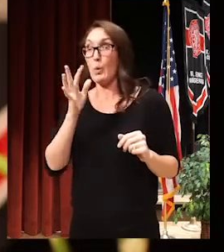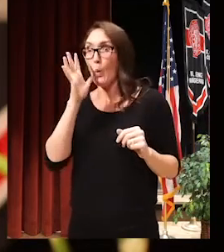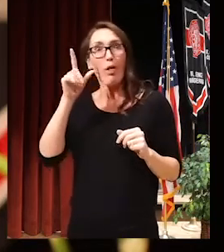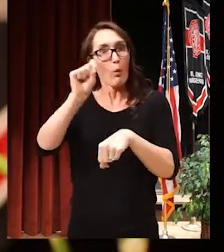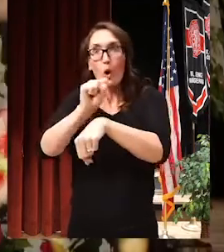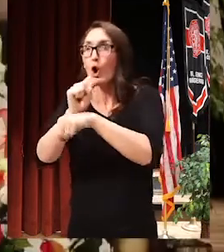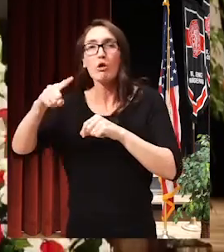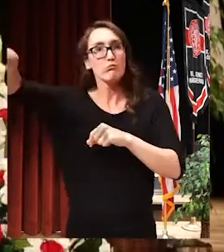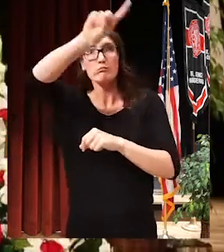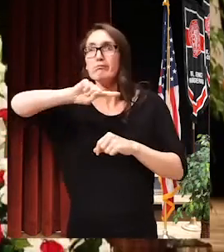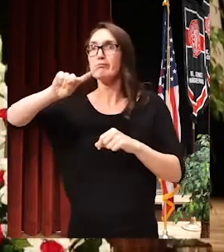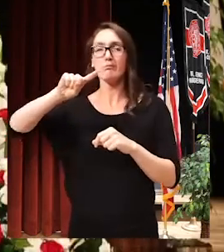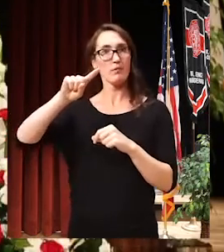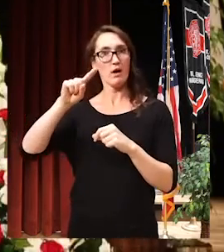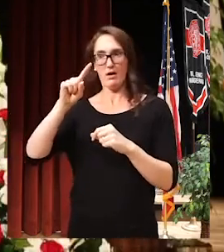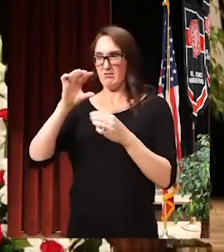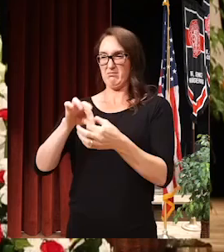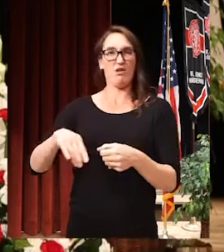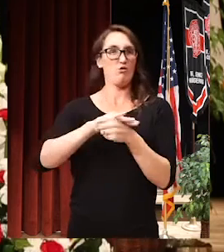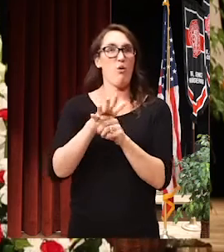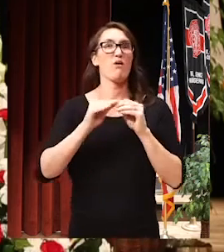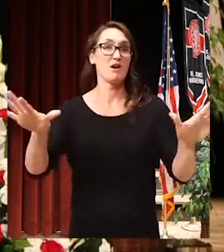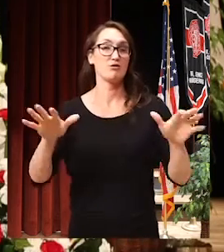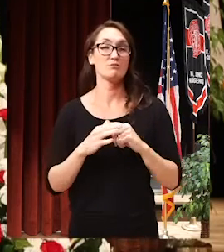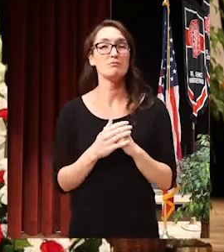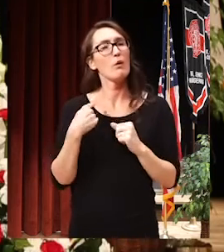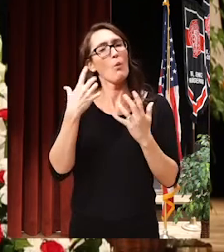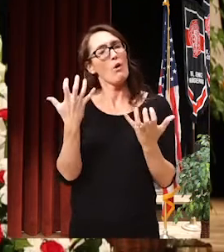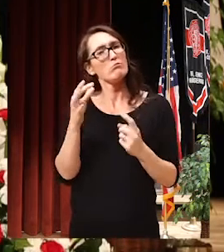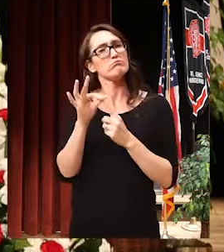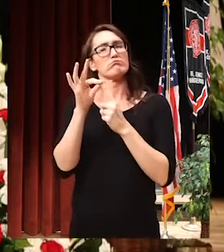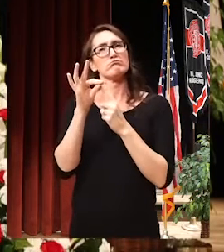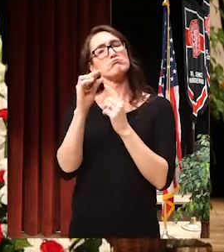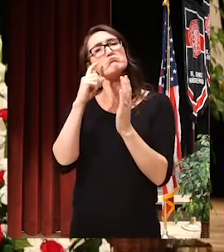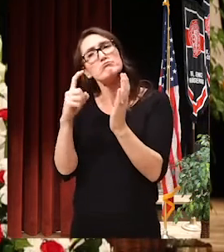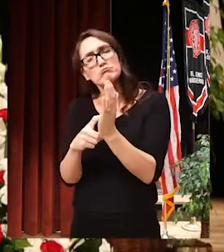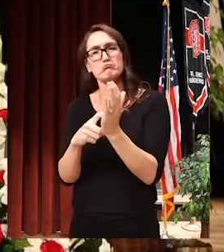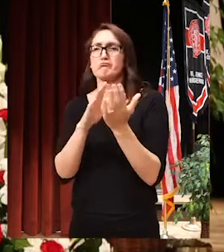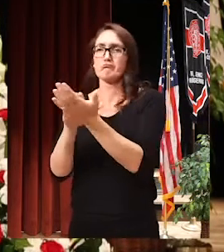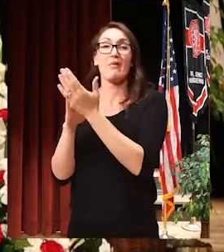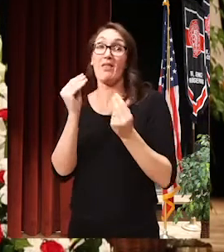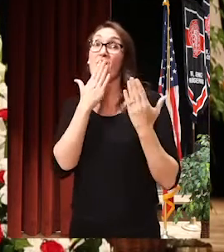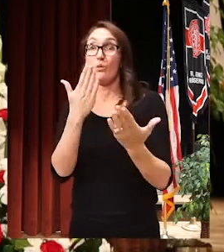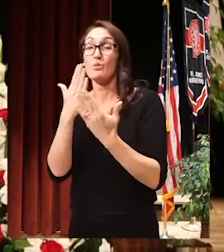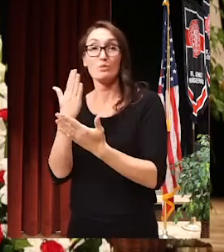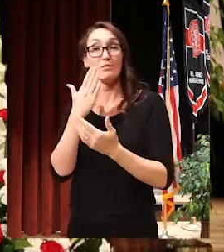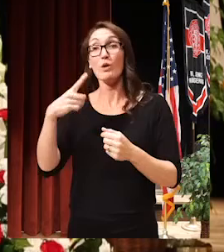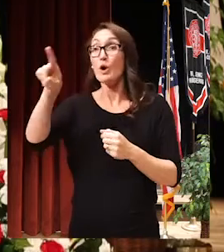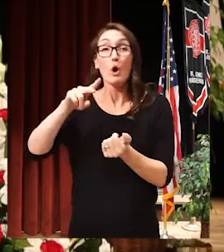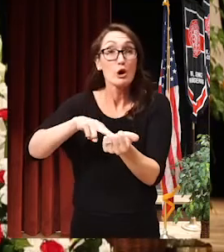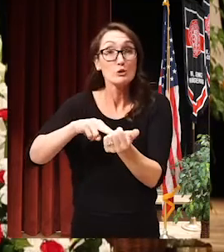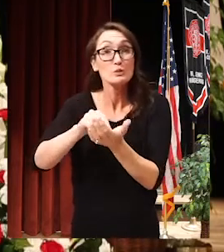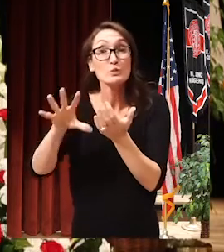the coronavirus. I think it's important that we give special acknowledgement and thanks to our